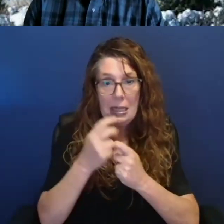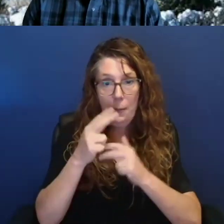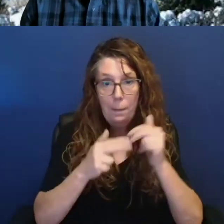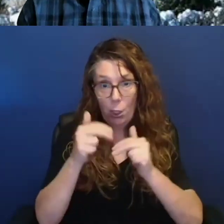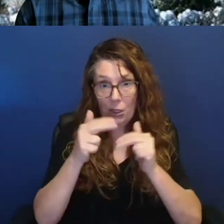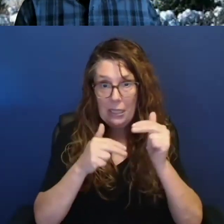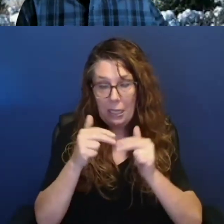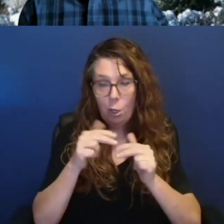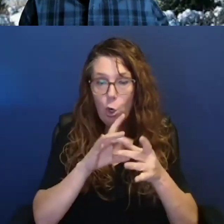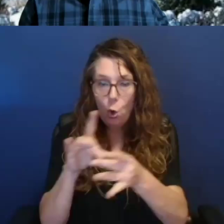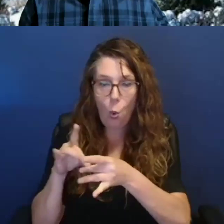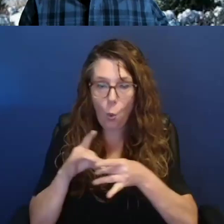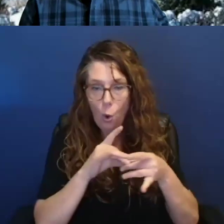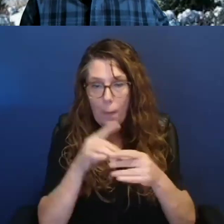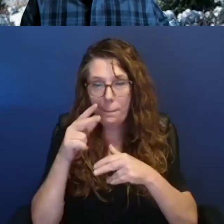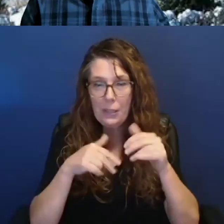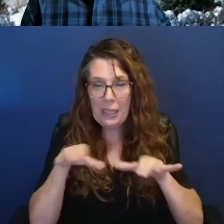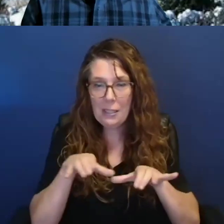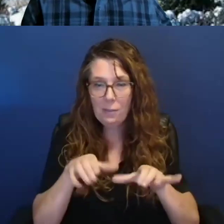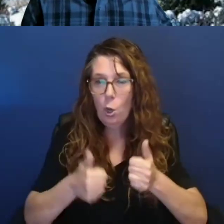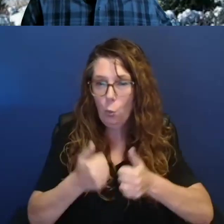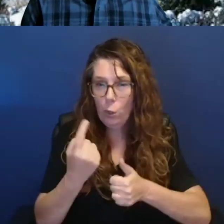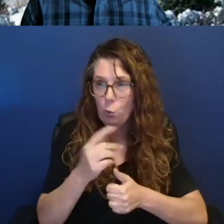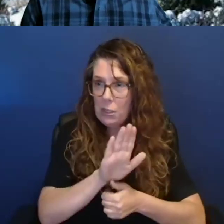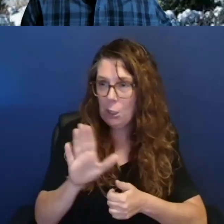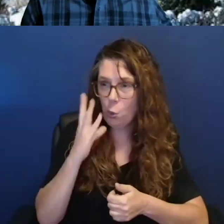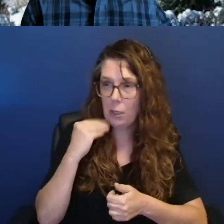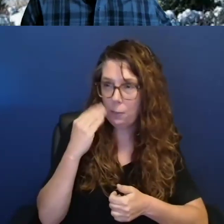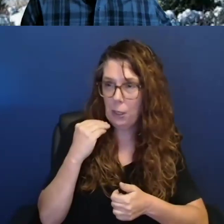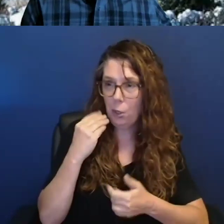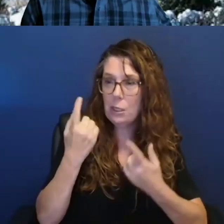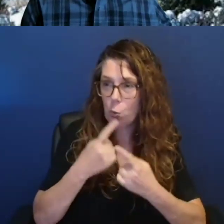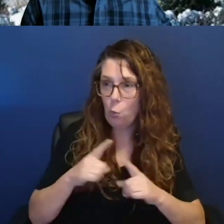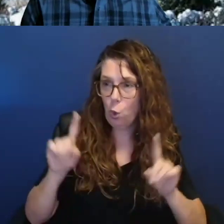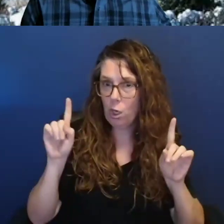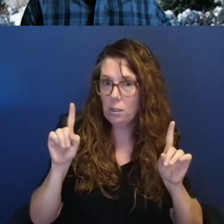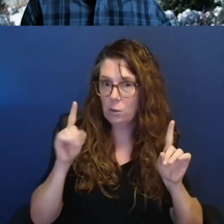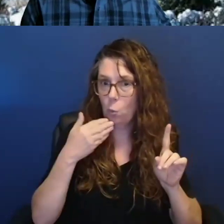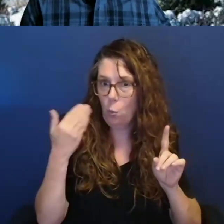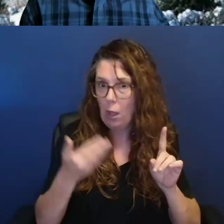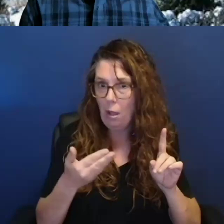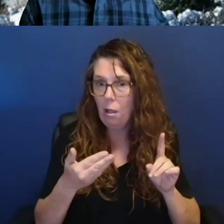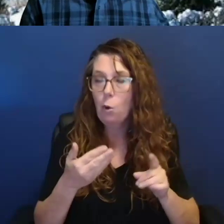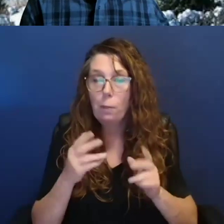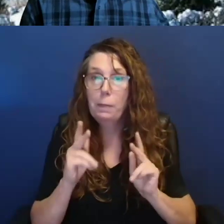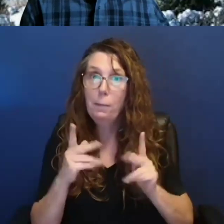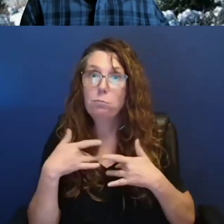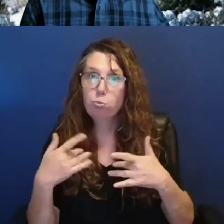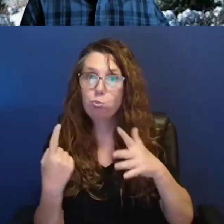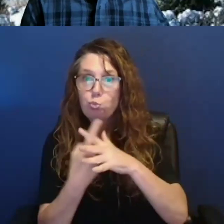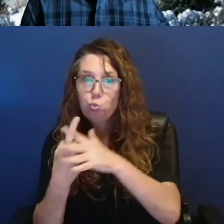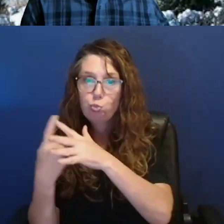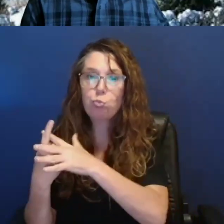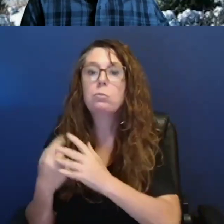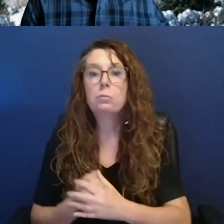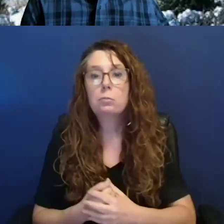cohort building activities, which ones in your experience have worked well or is well attended?